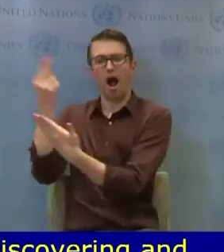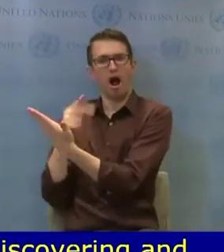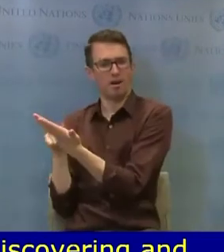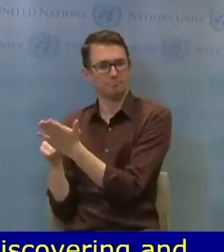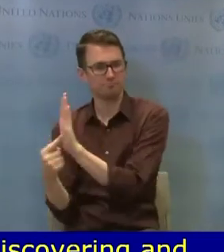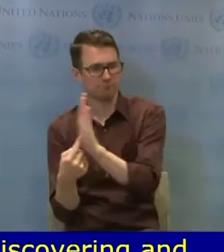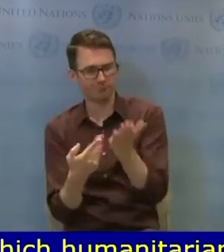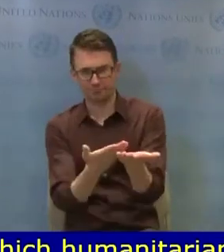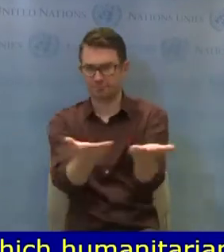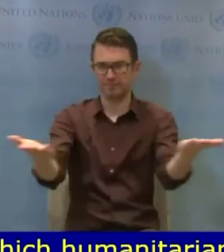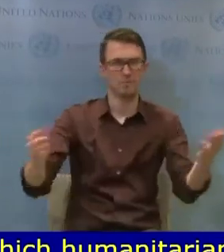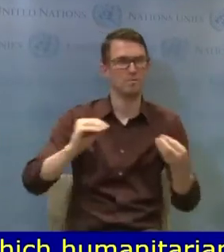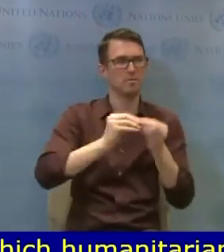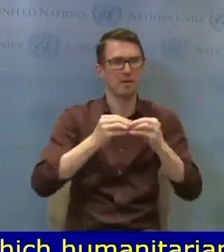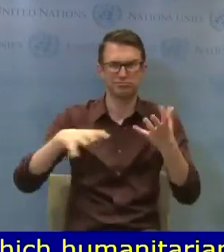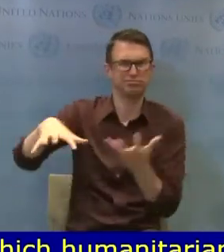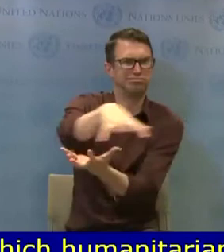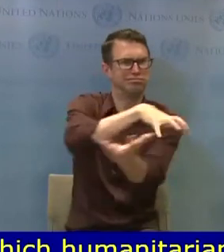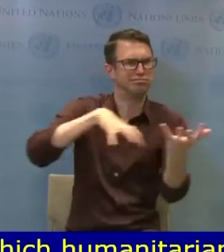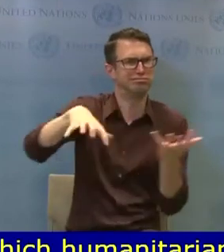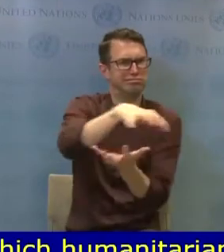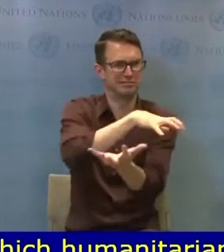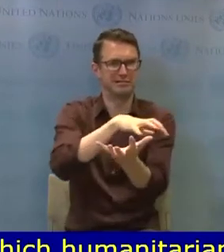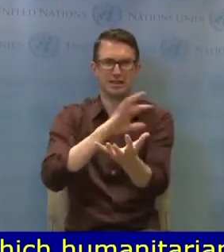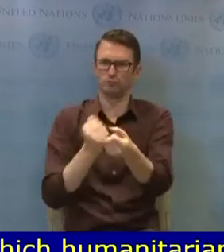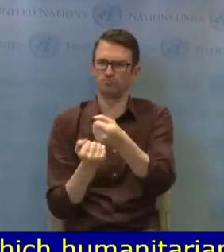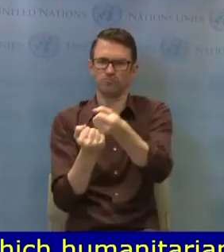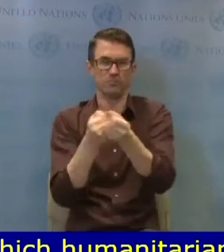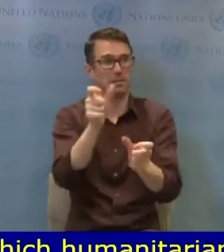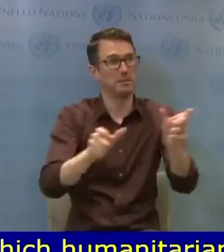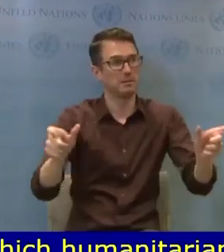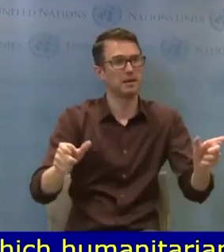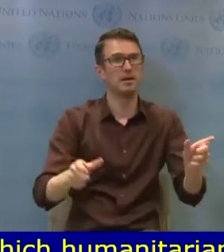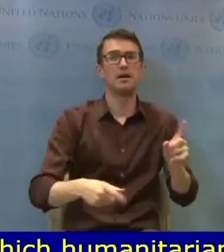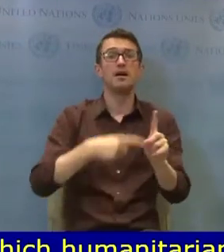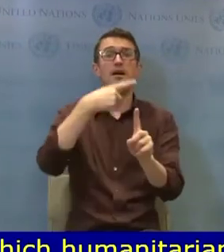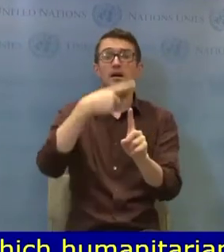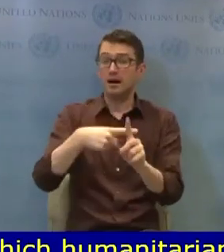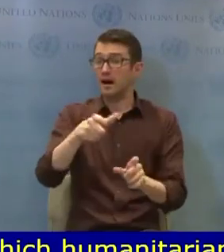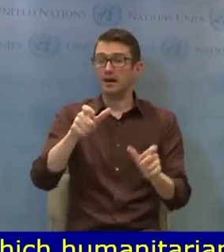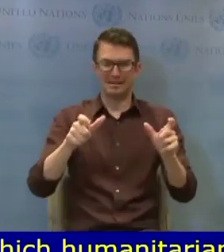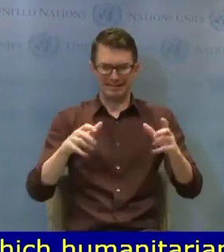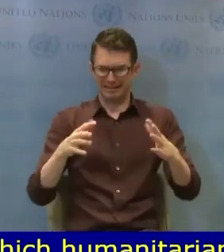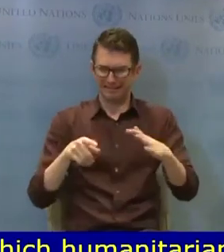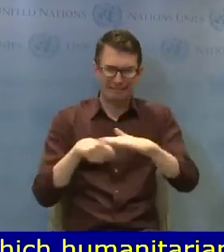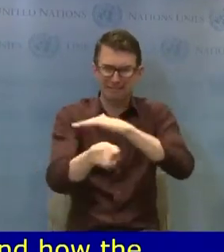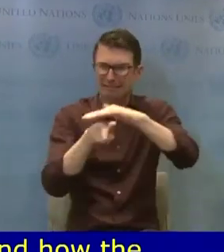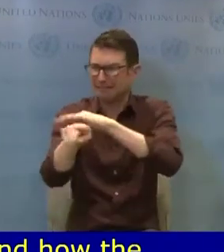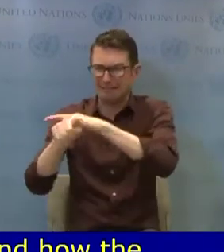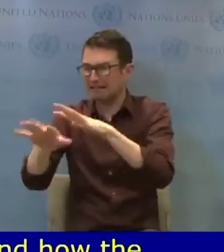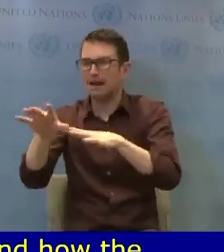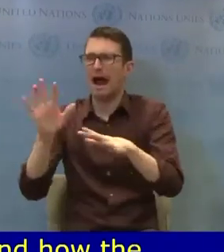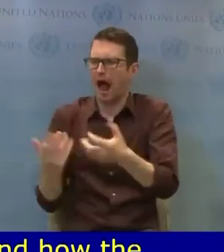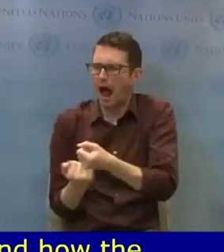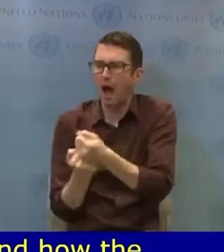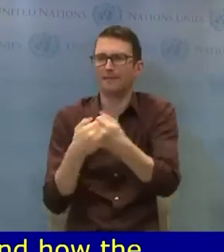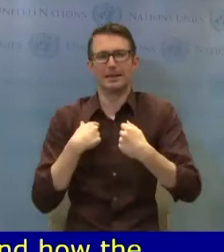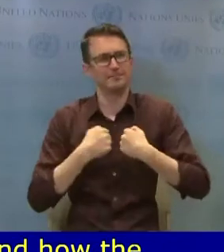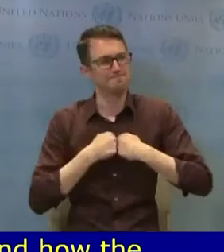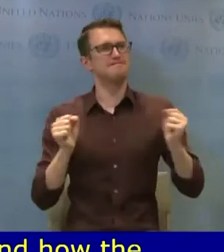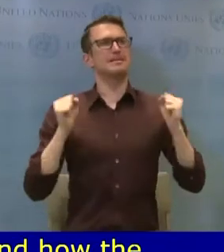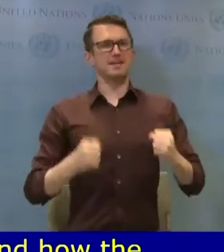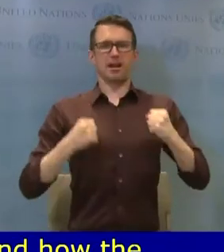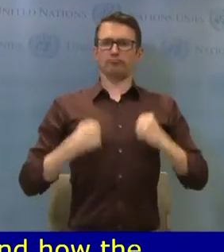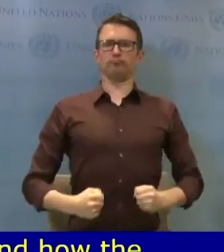Without further ado, I invite Bogdana to the stage to share with you the beauty of her voice and the magic of Bulgarian music. Thank